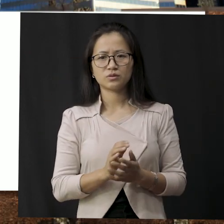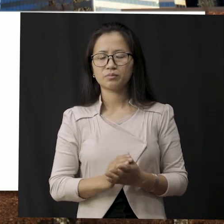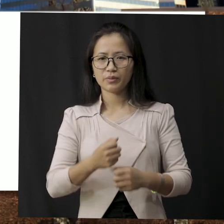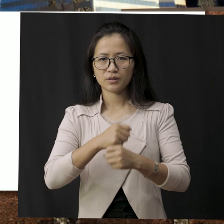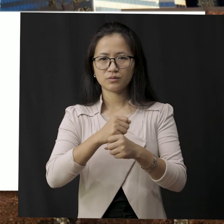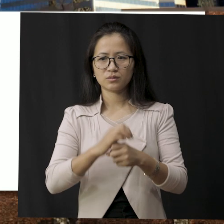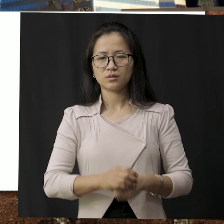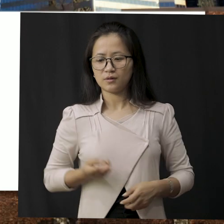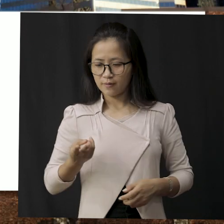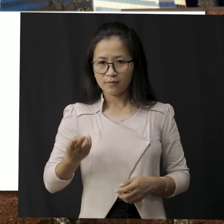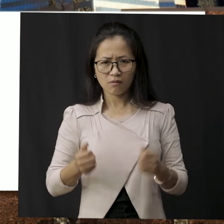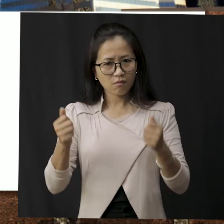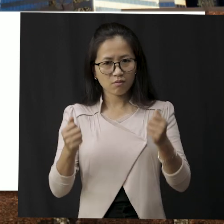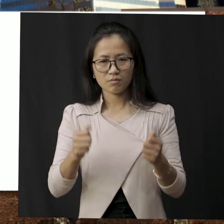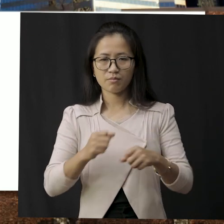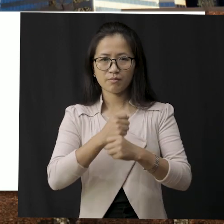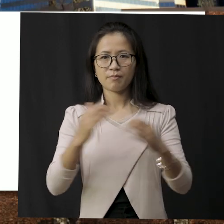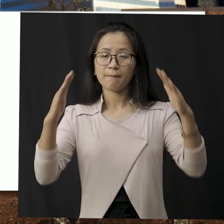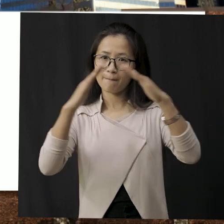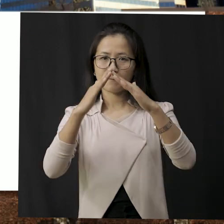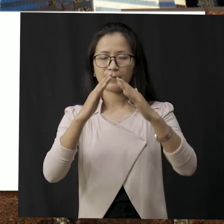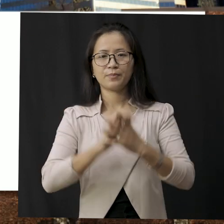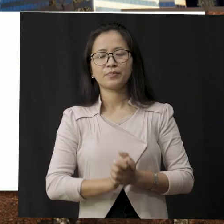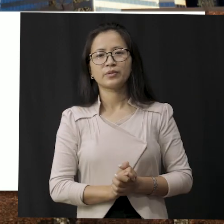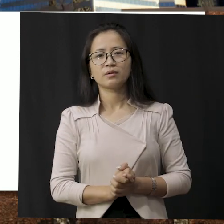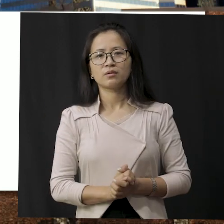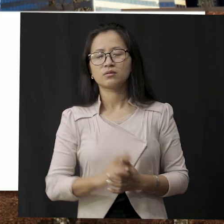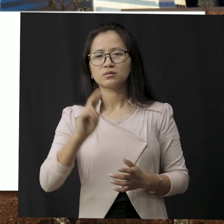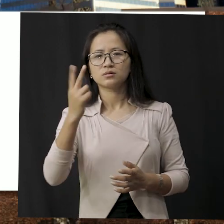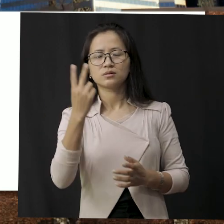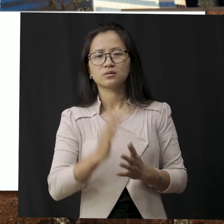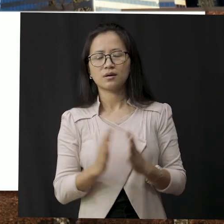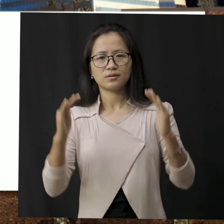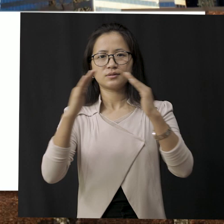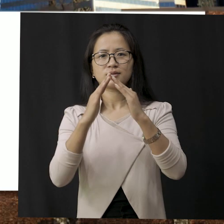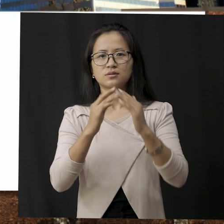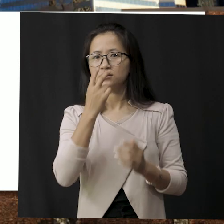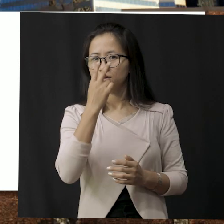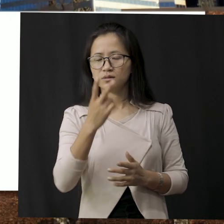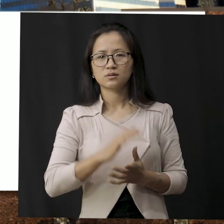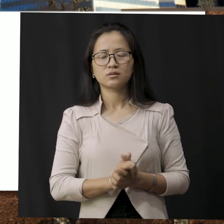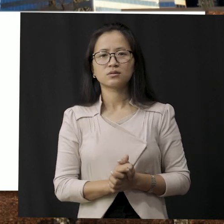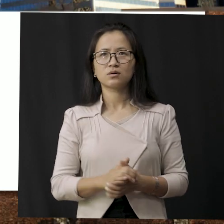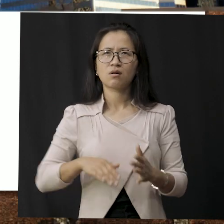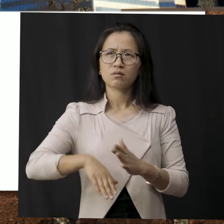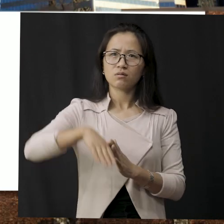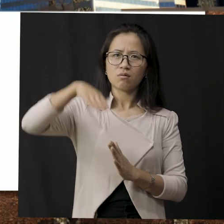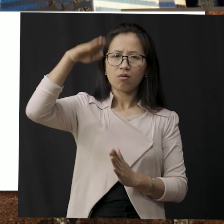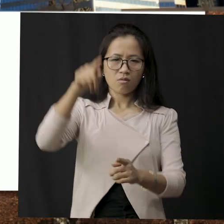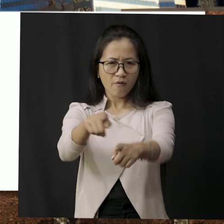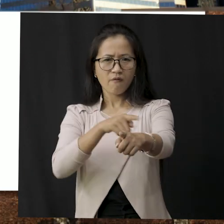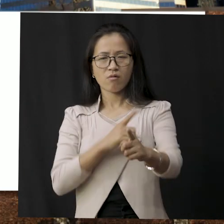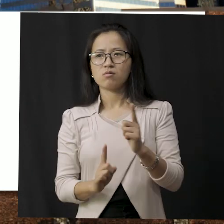garage with with tin. So, and the second houses that we see here, tall building,